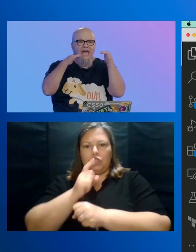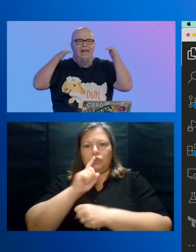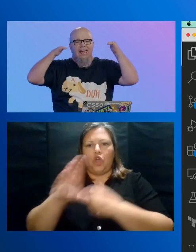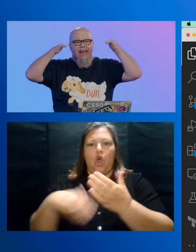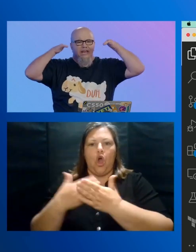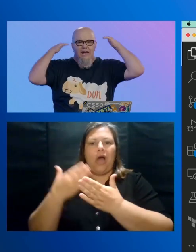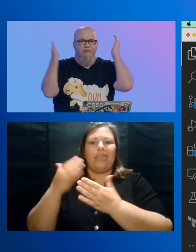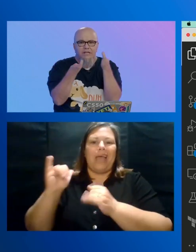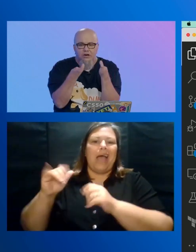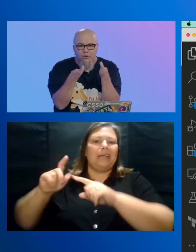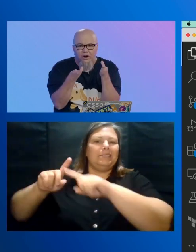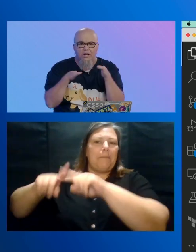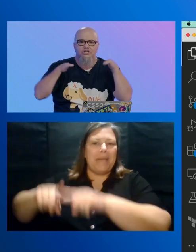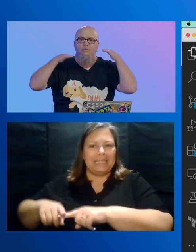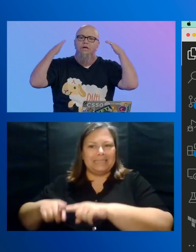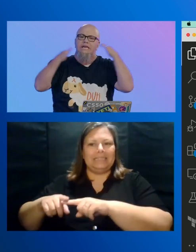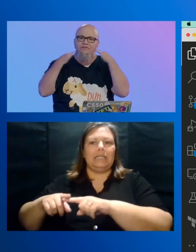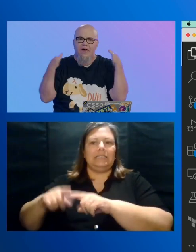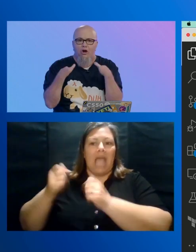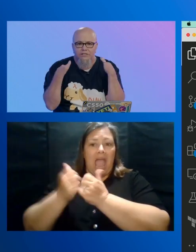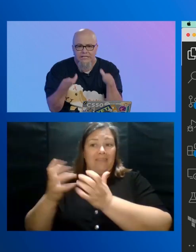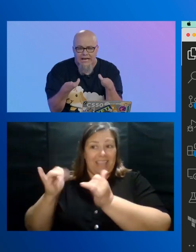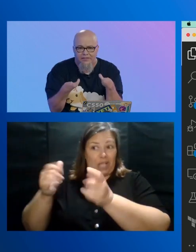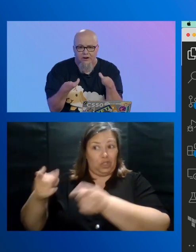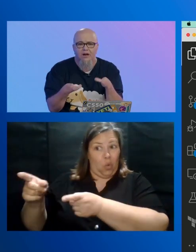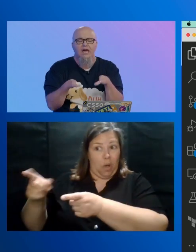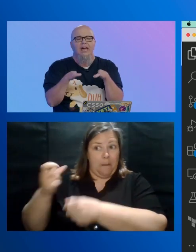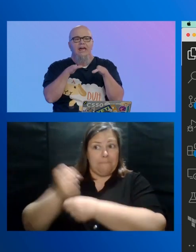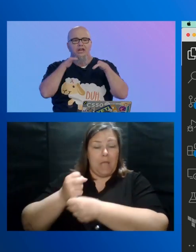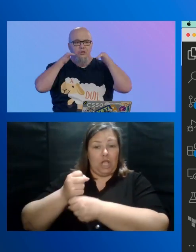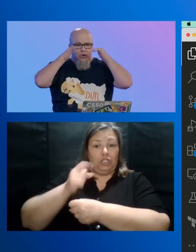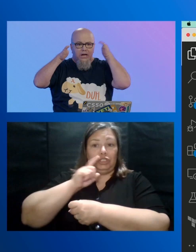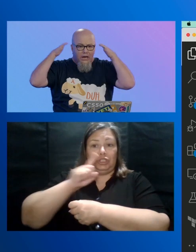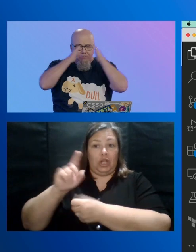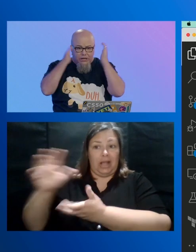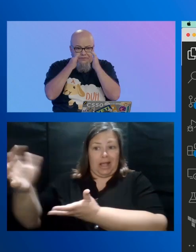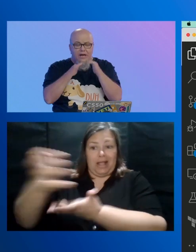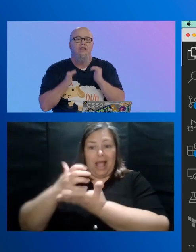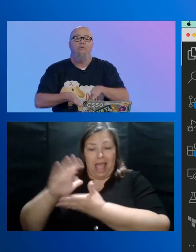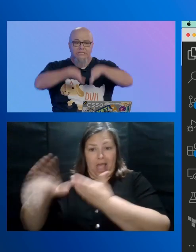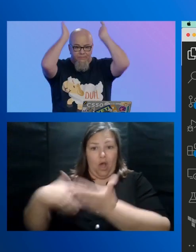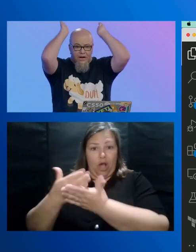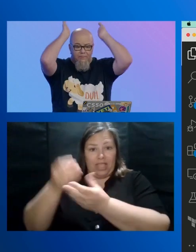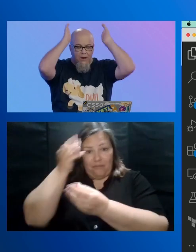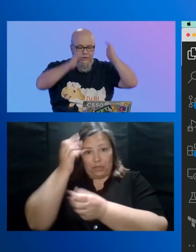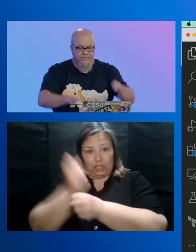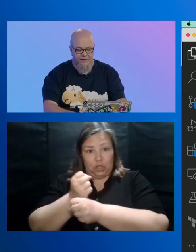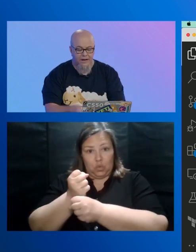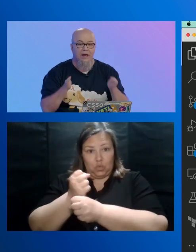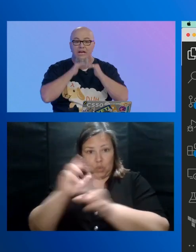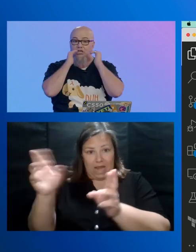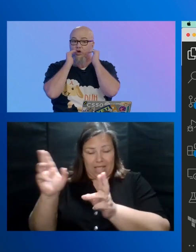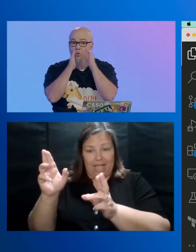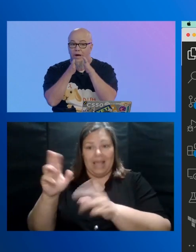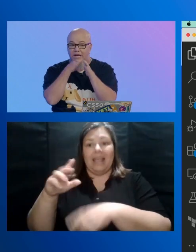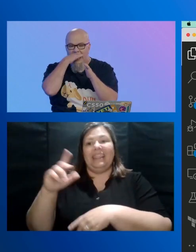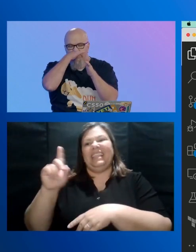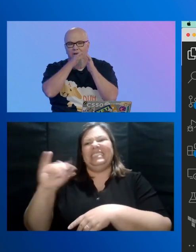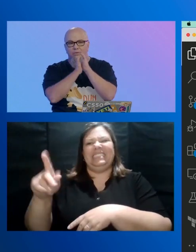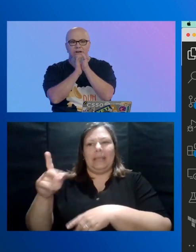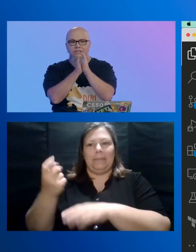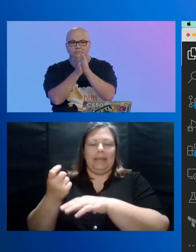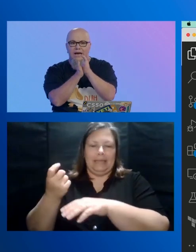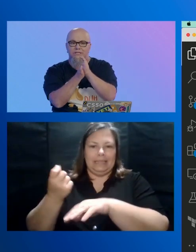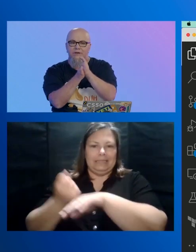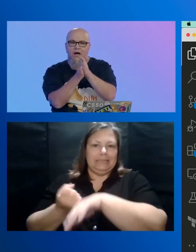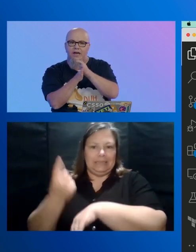dependencies and everything going on. So we get that all together and get that, and we zip it up and we set it up. And it's a quick, in fact,